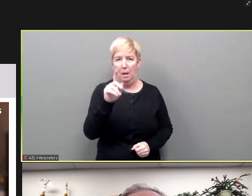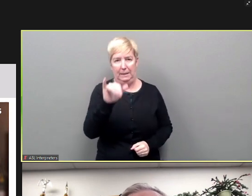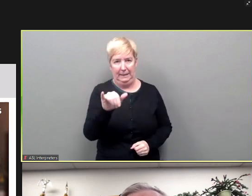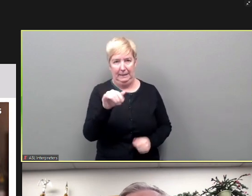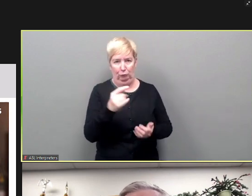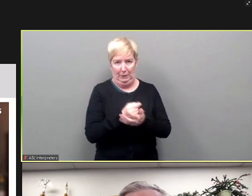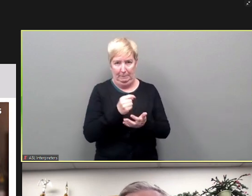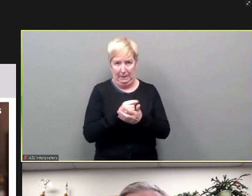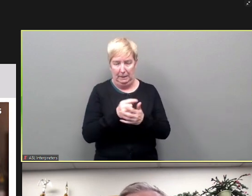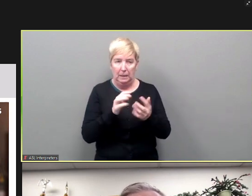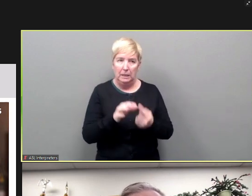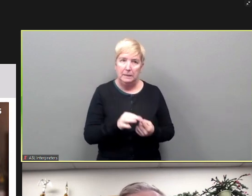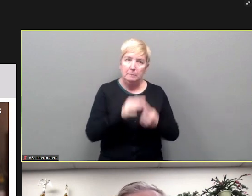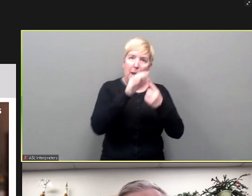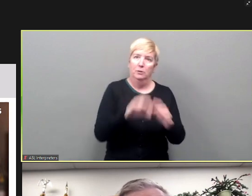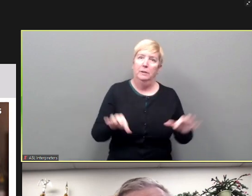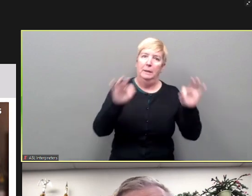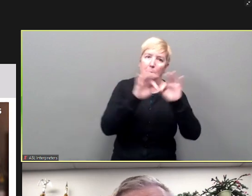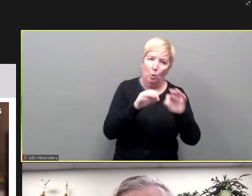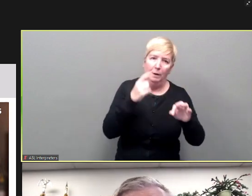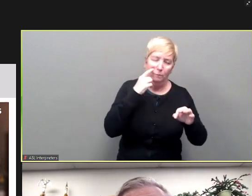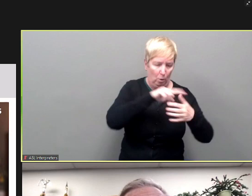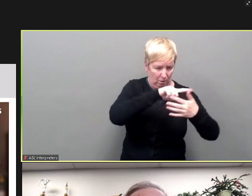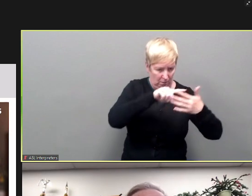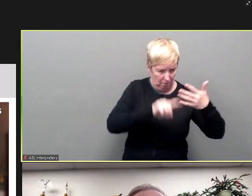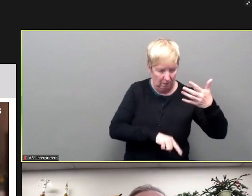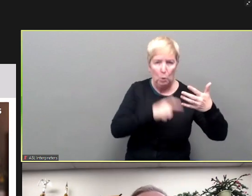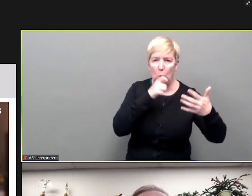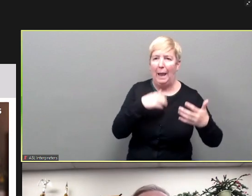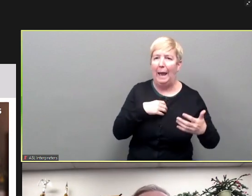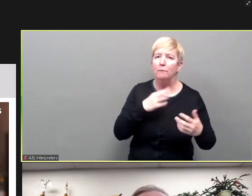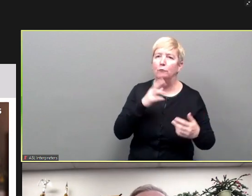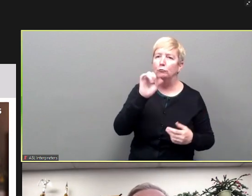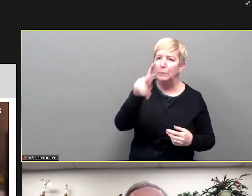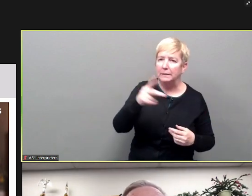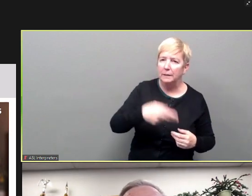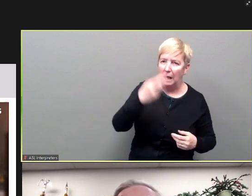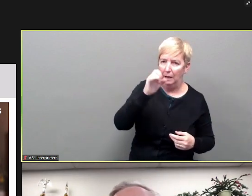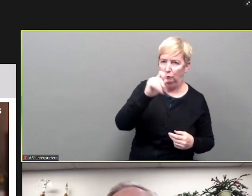with risk factors, which just to remind everybody again, is